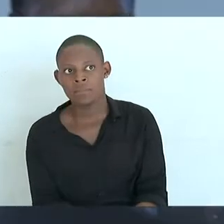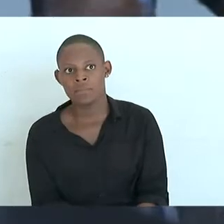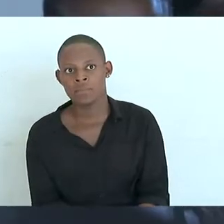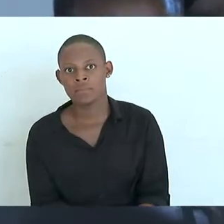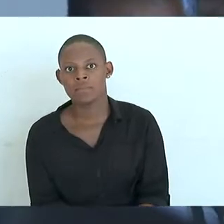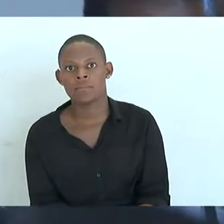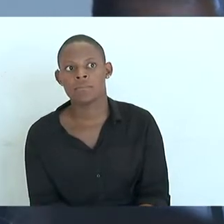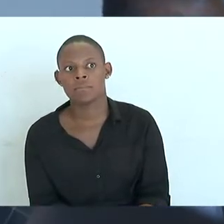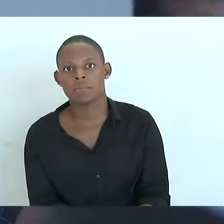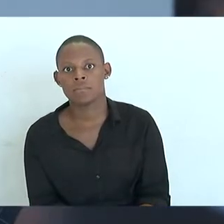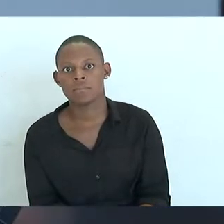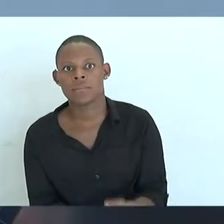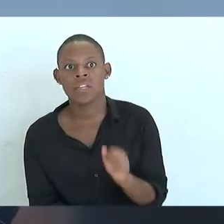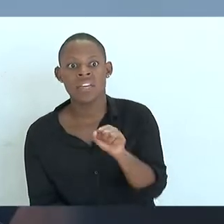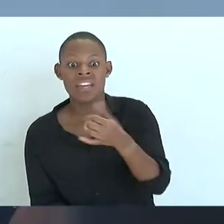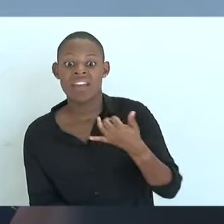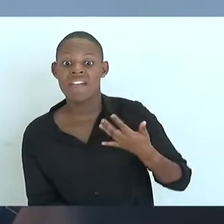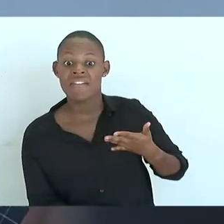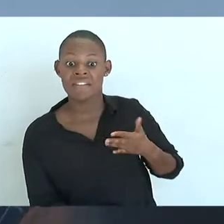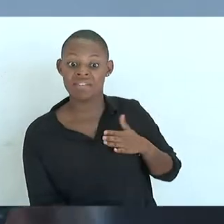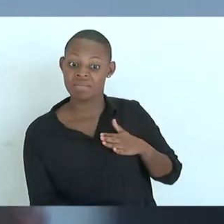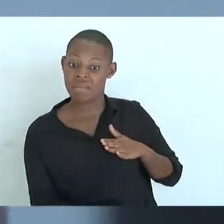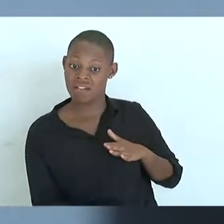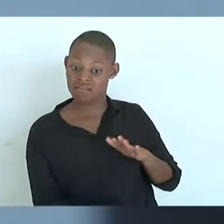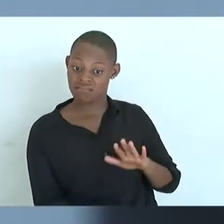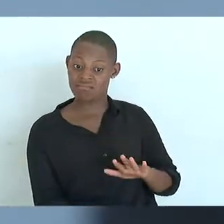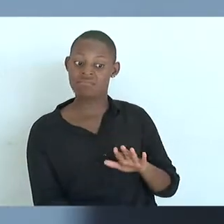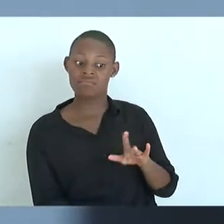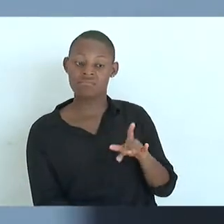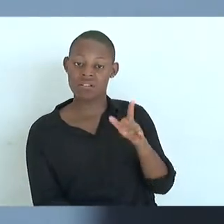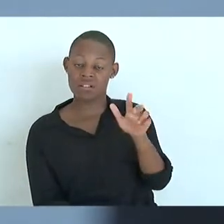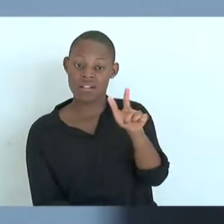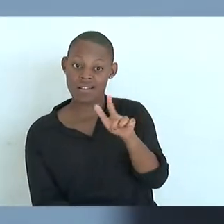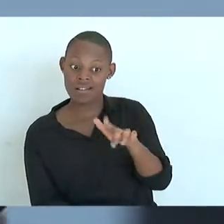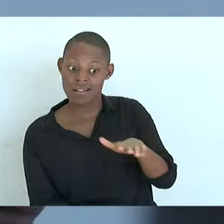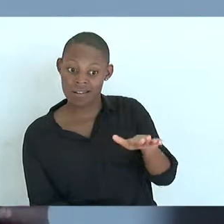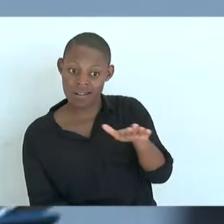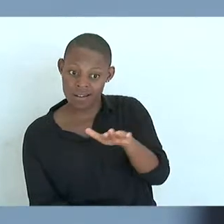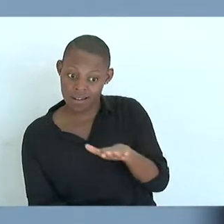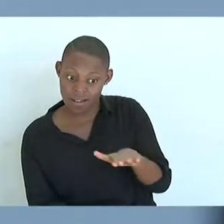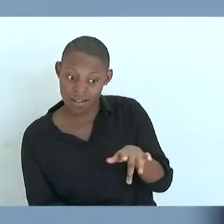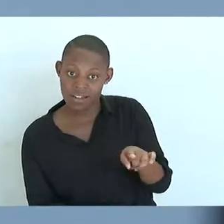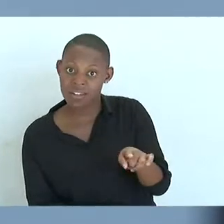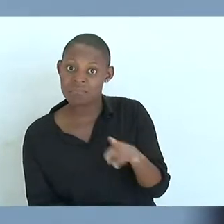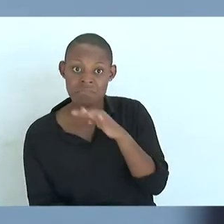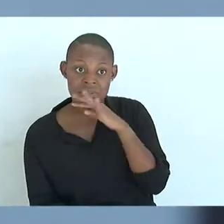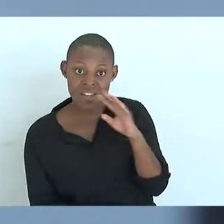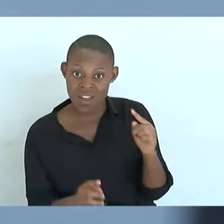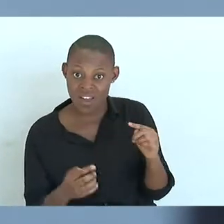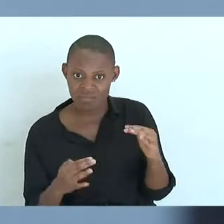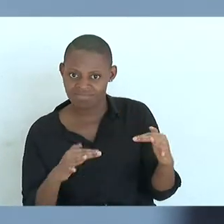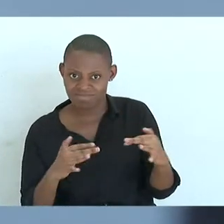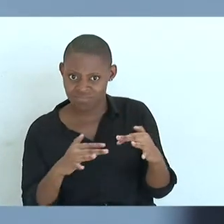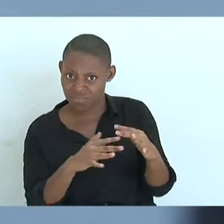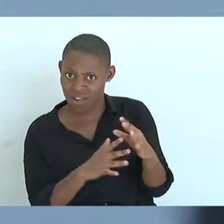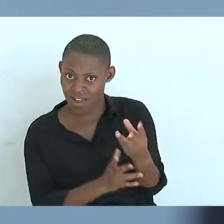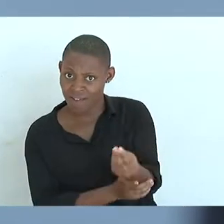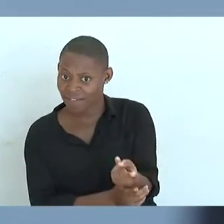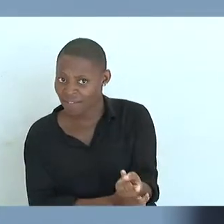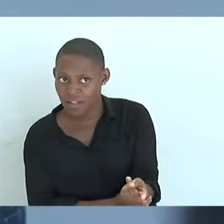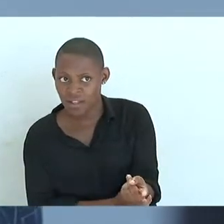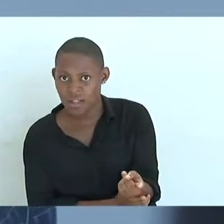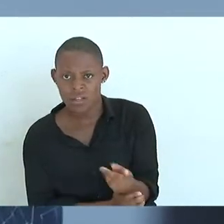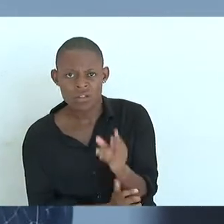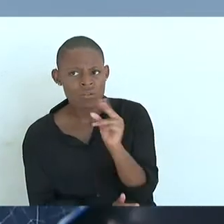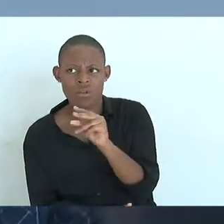So when we want our land back, are we going to have war like Russia and Ukraine? No, we're not going to